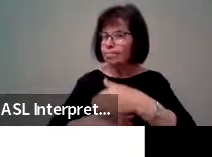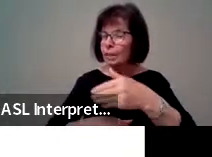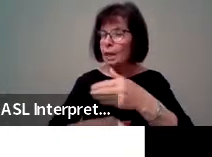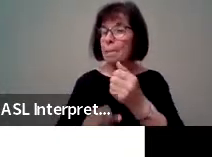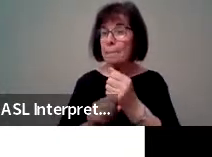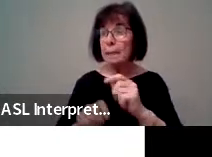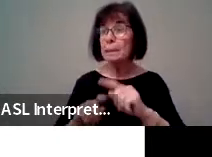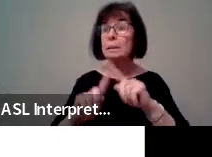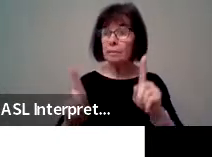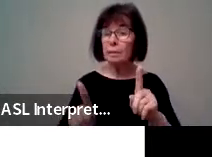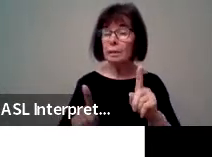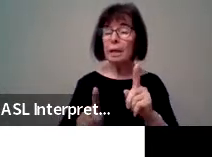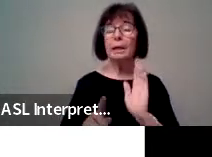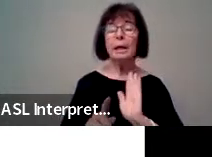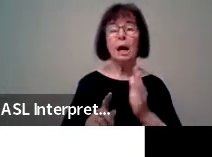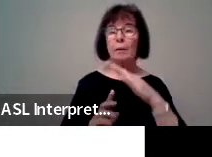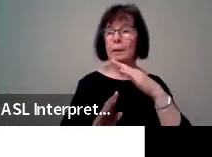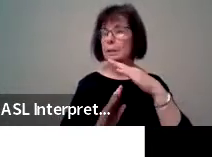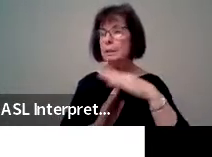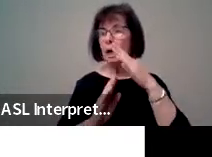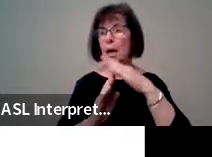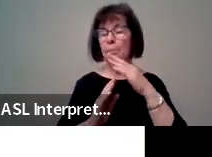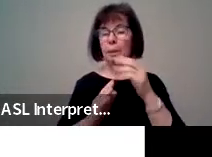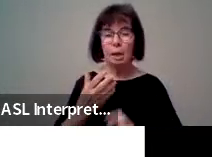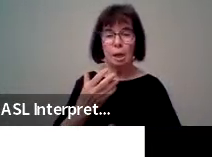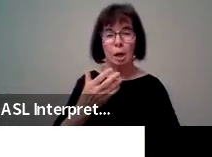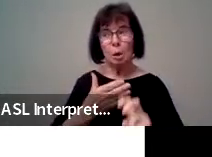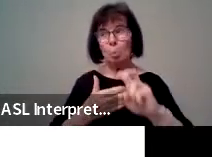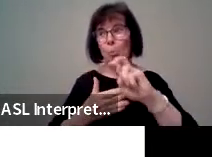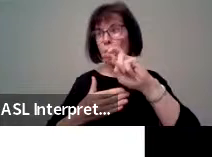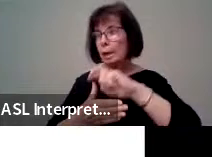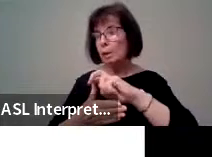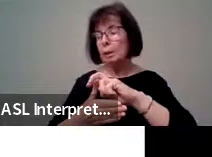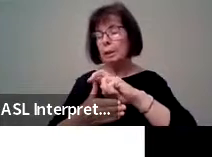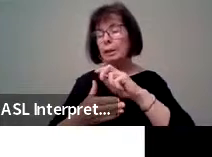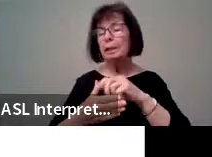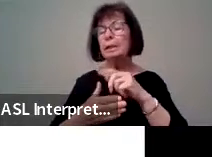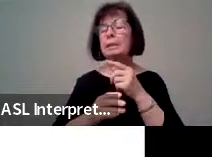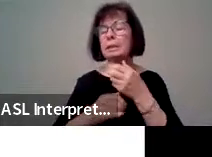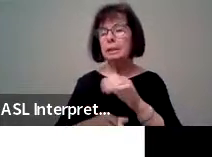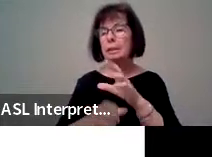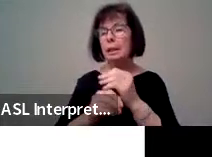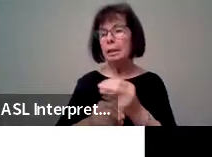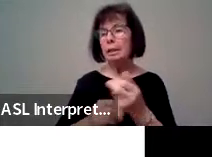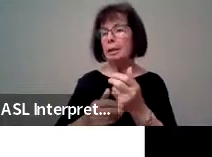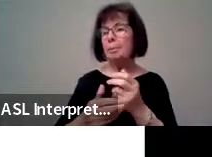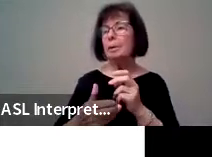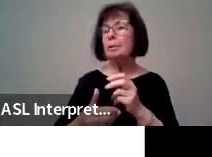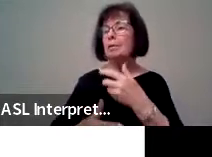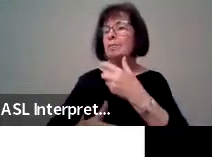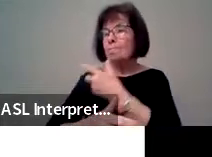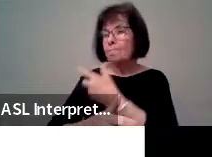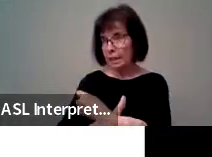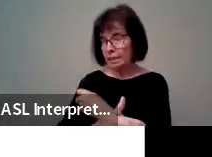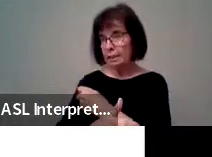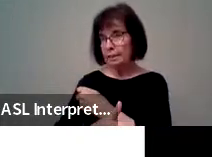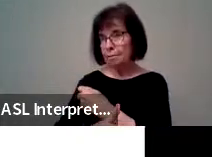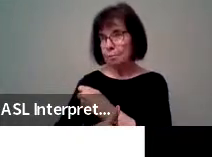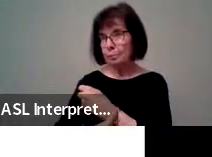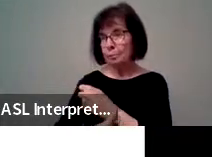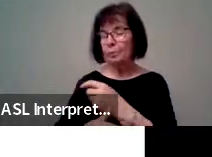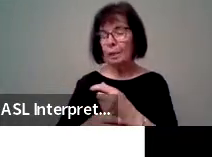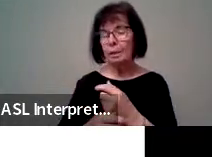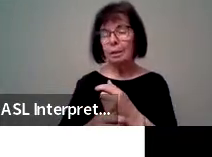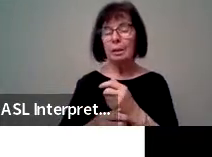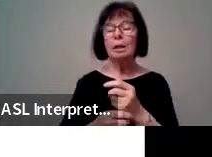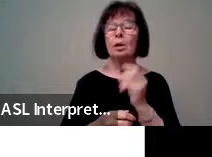our top priority is still getting people vaccinated who are unvaccinated. But I think, we'll learn more, Gary, and we'll